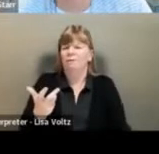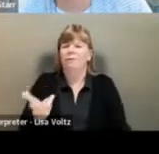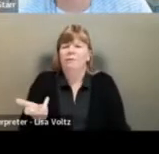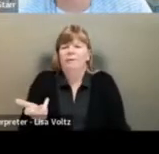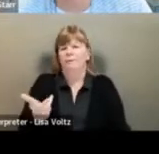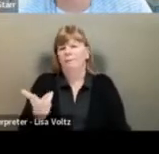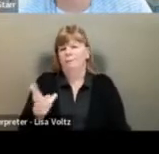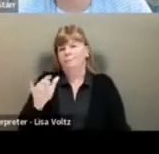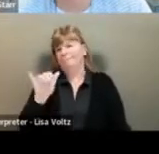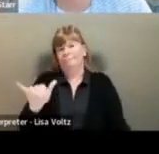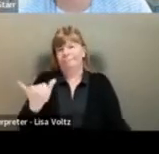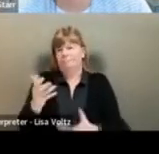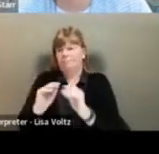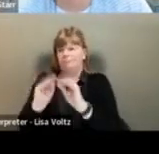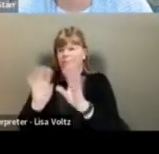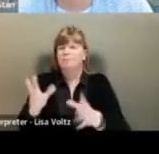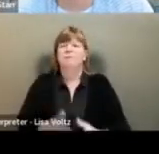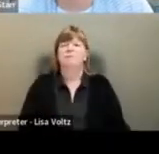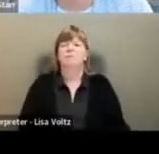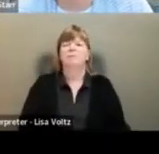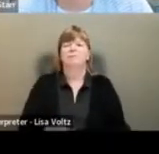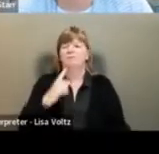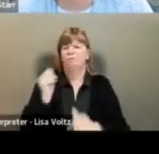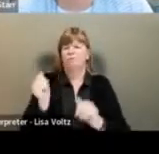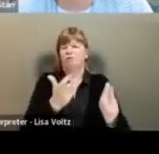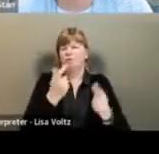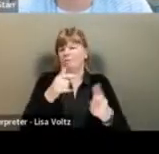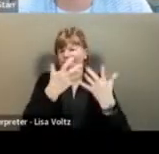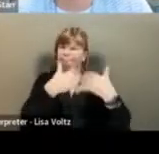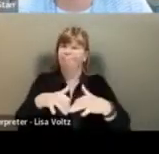which makes so much sense for all of us, doesn't it?